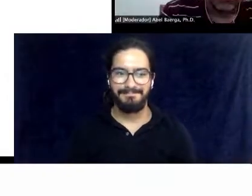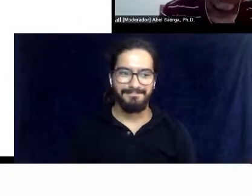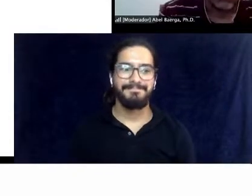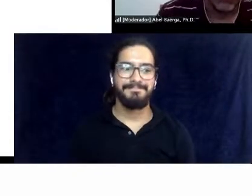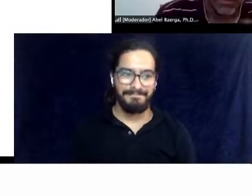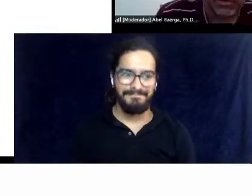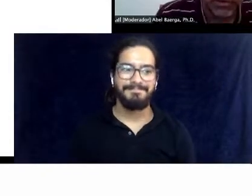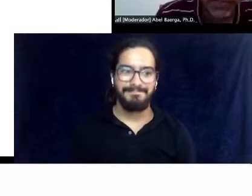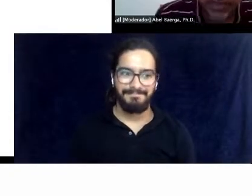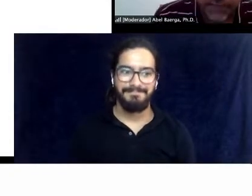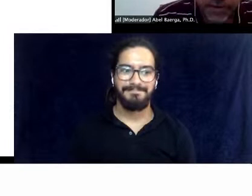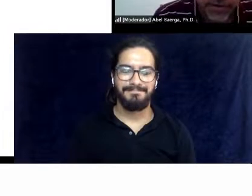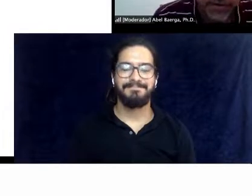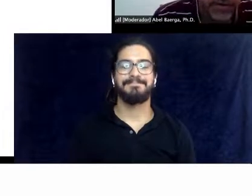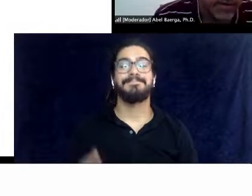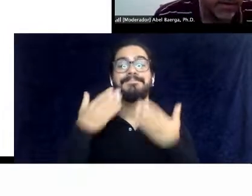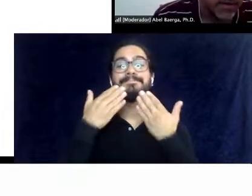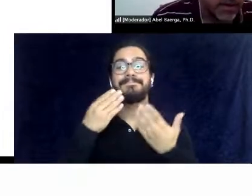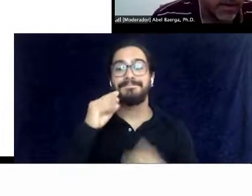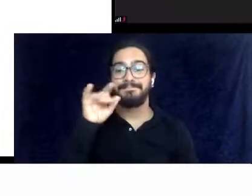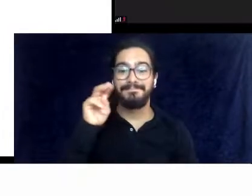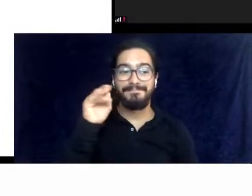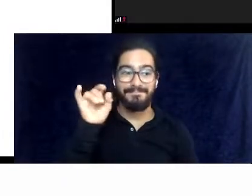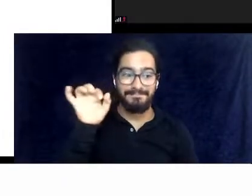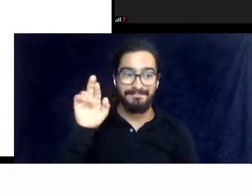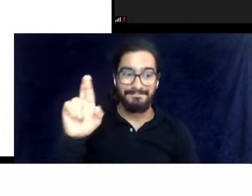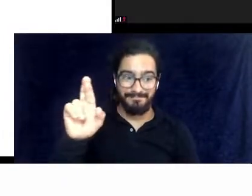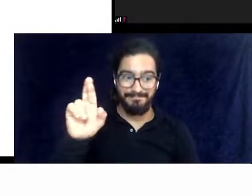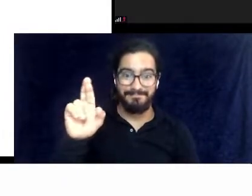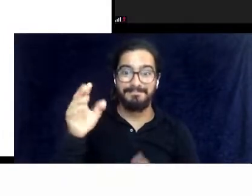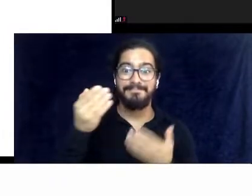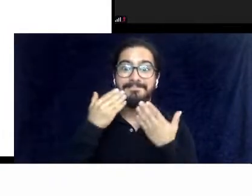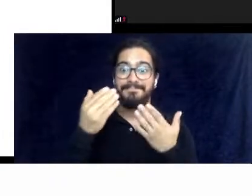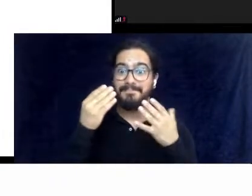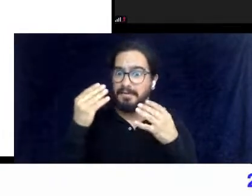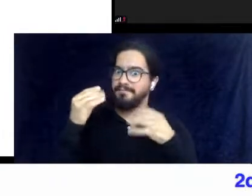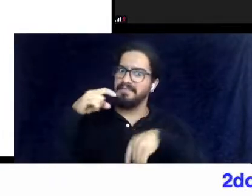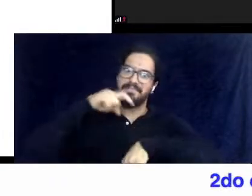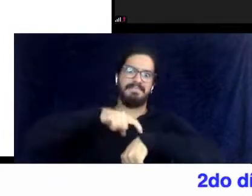Thank you very much, Jennifer. And thank you for staying on time.